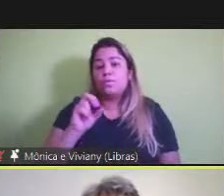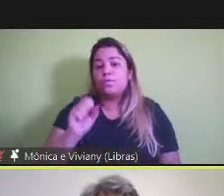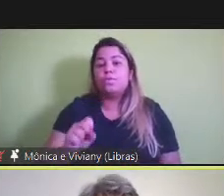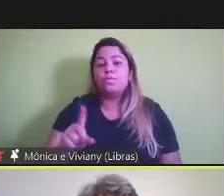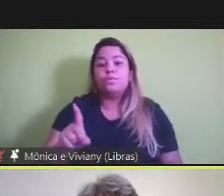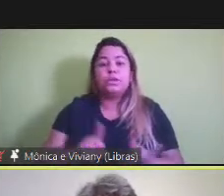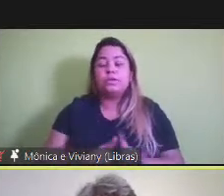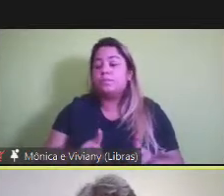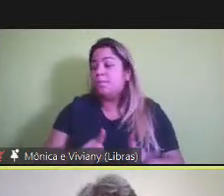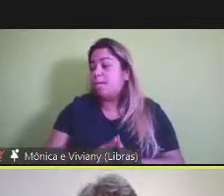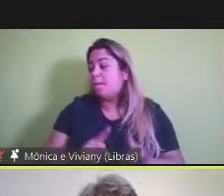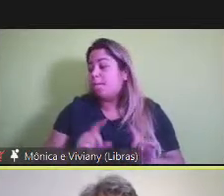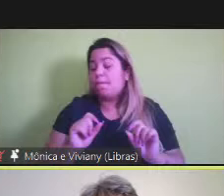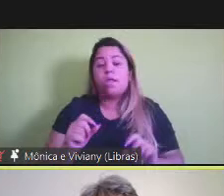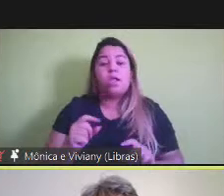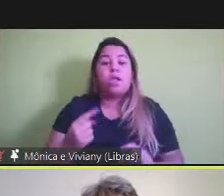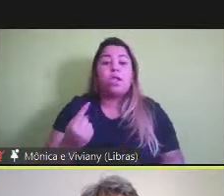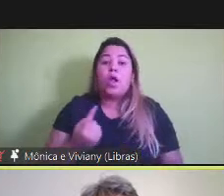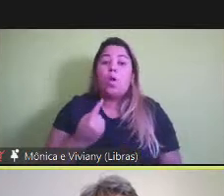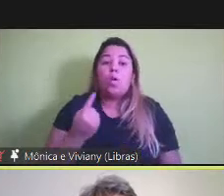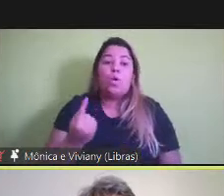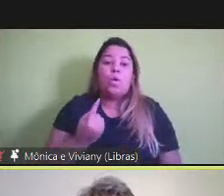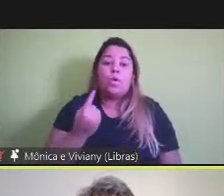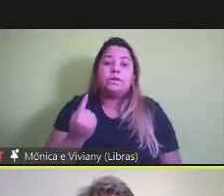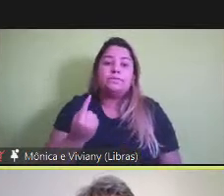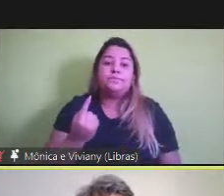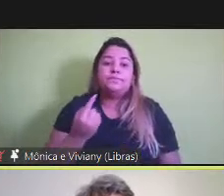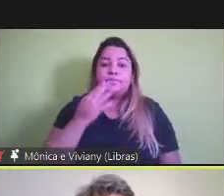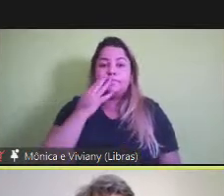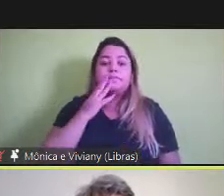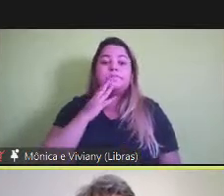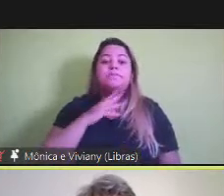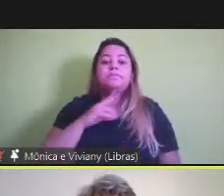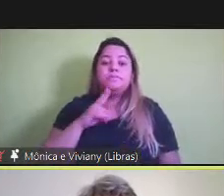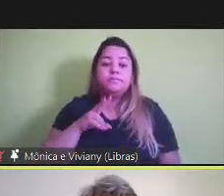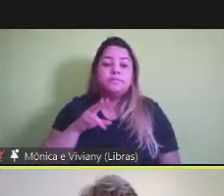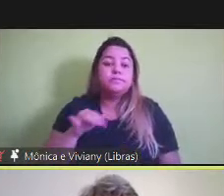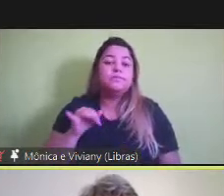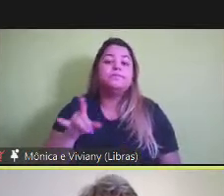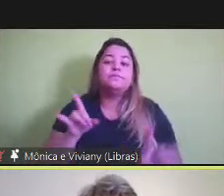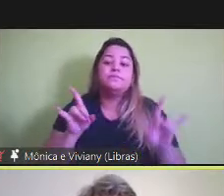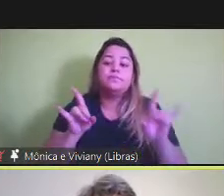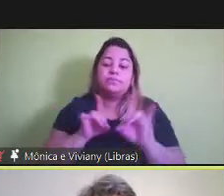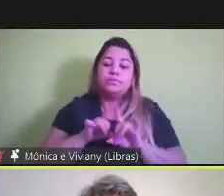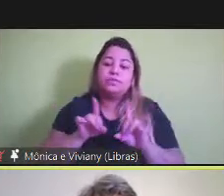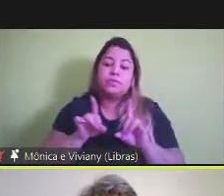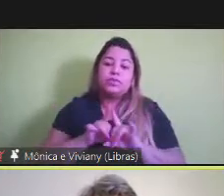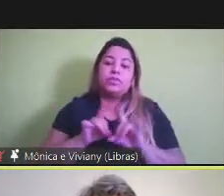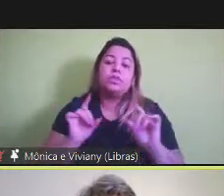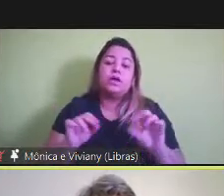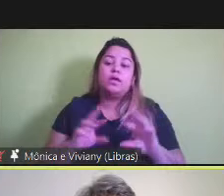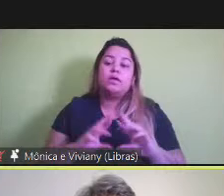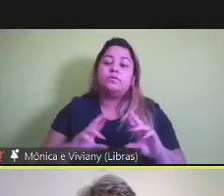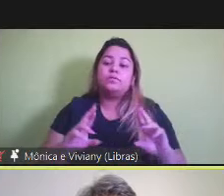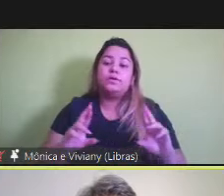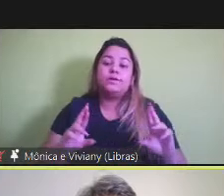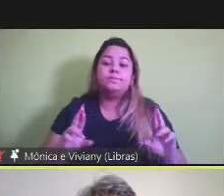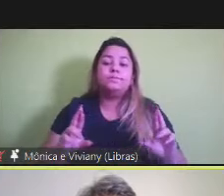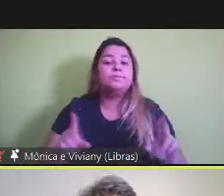because the unified healthcare system is unified and unique, and